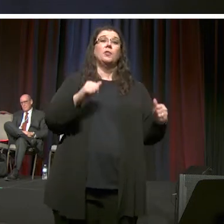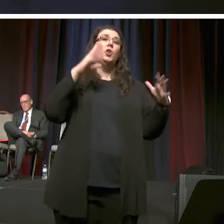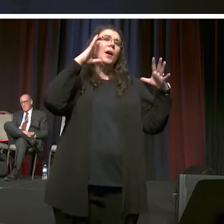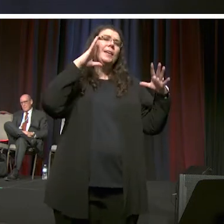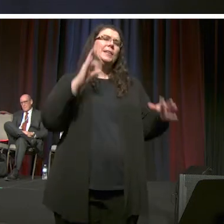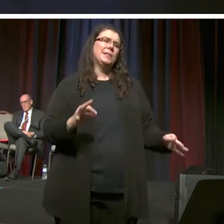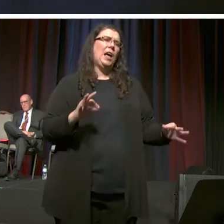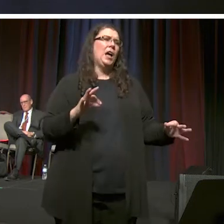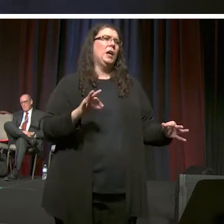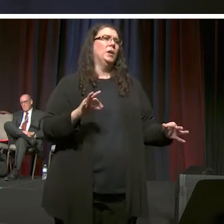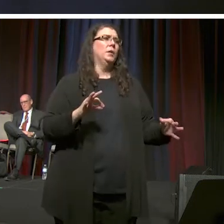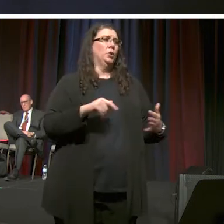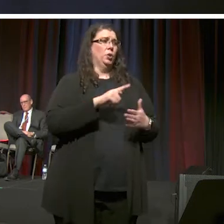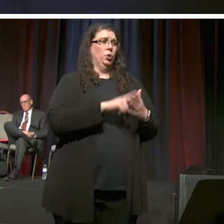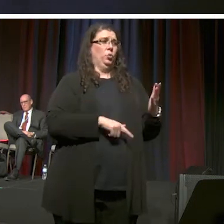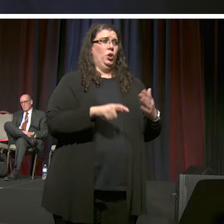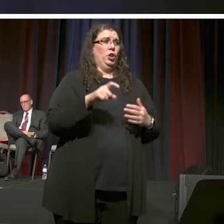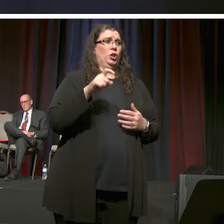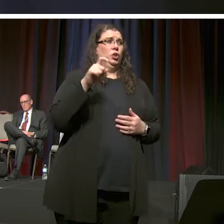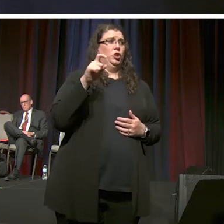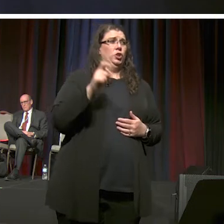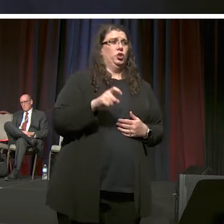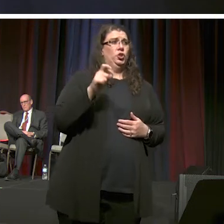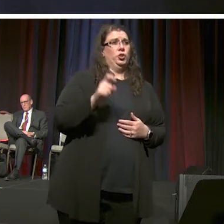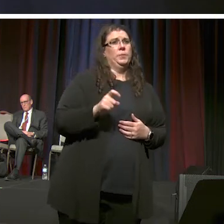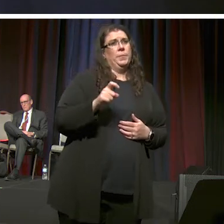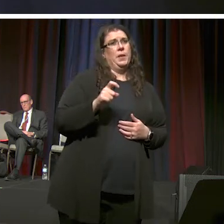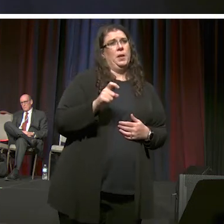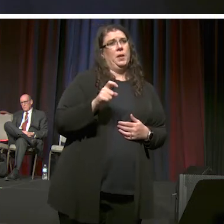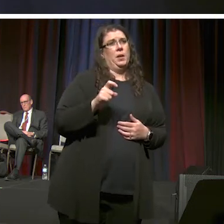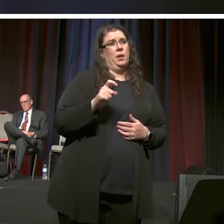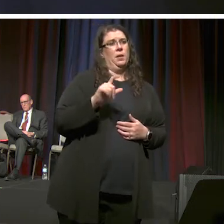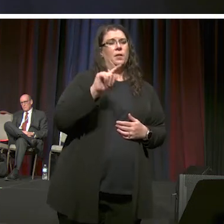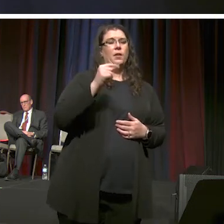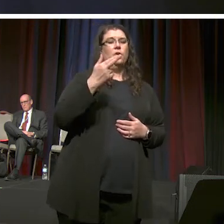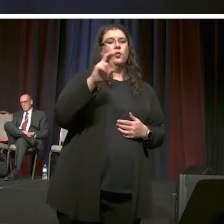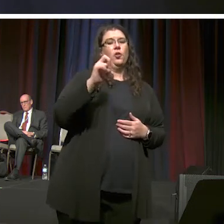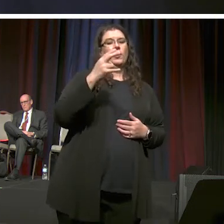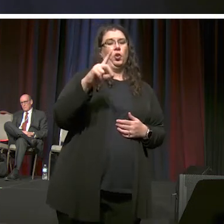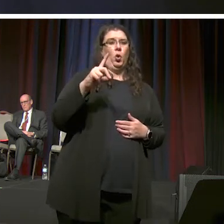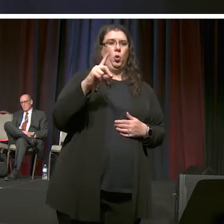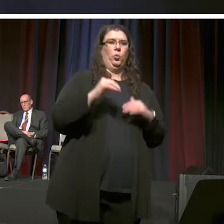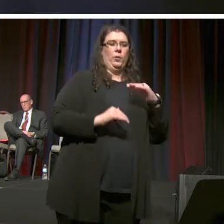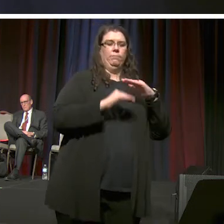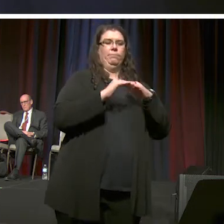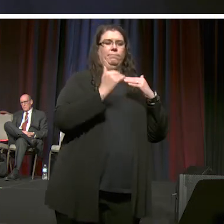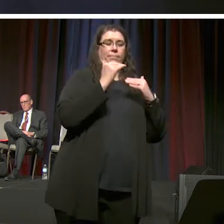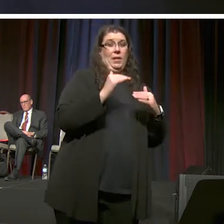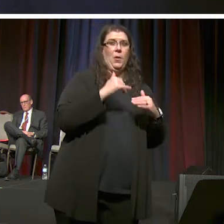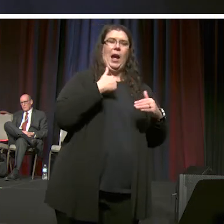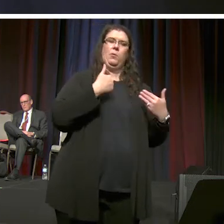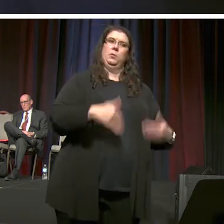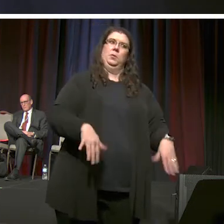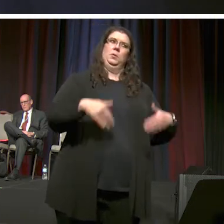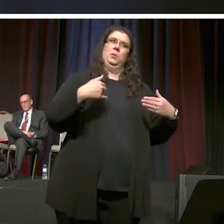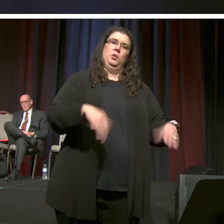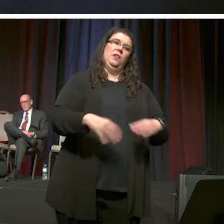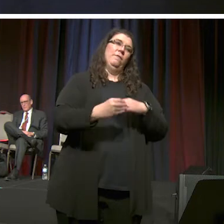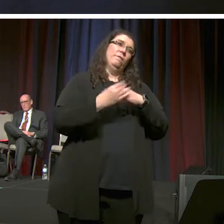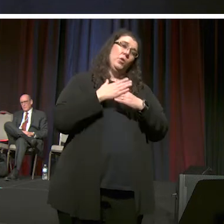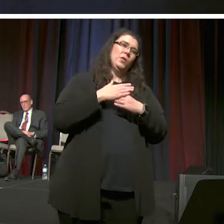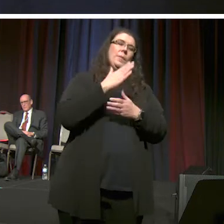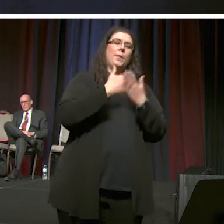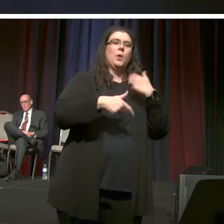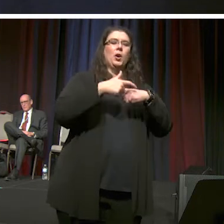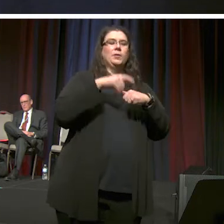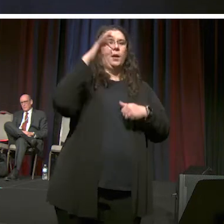determine about what ought to be a voting threshold, I was deeply influenced by the part-time local pastors in Indiana.